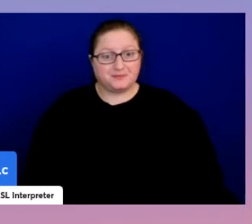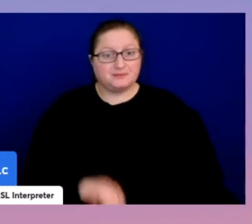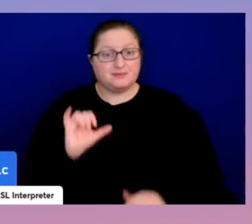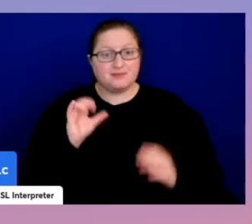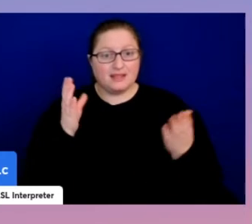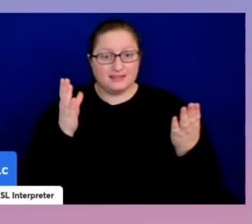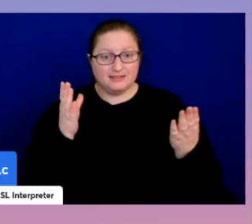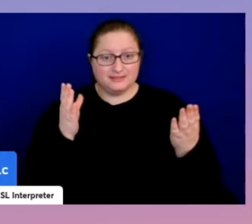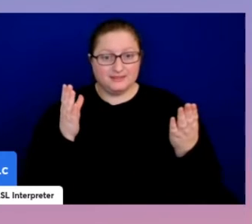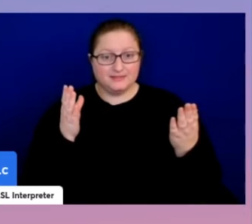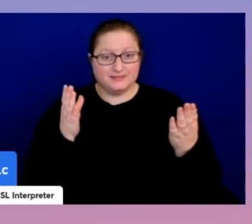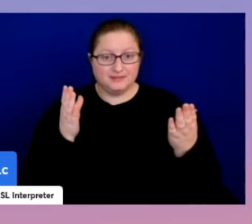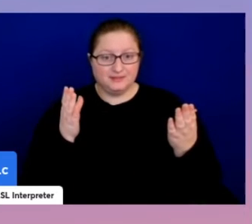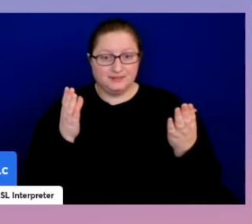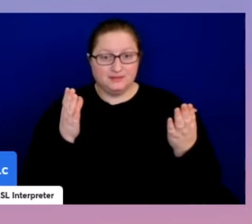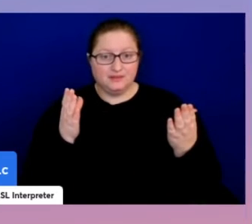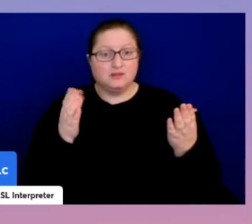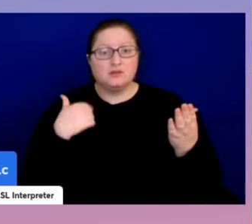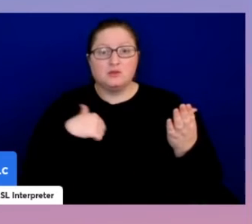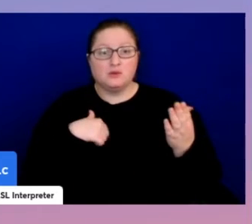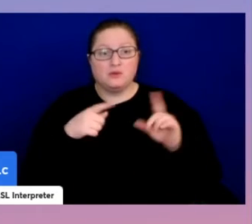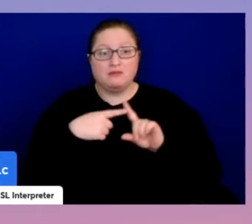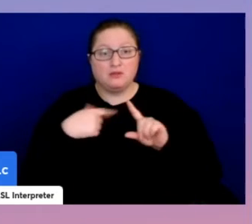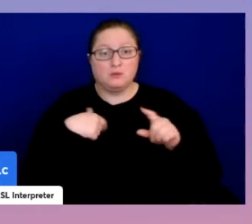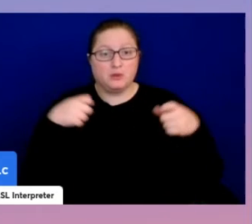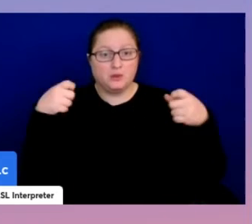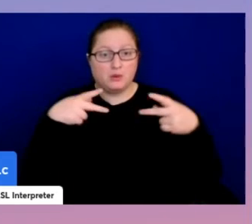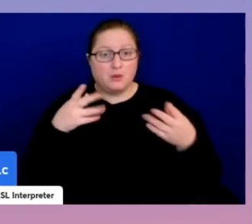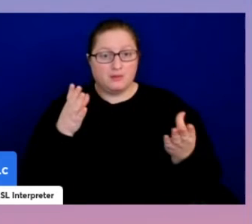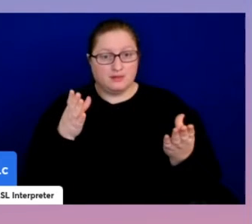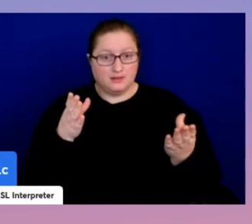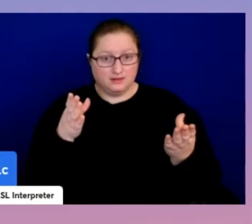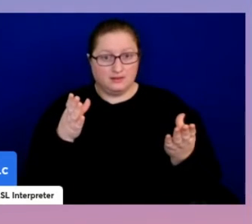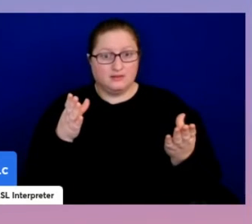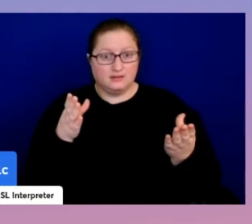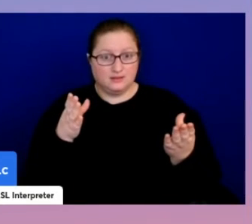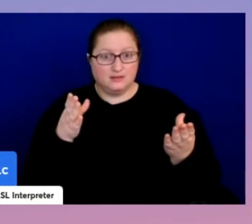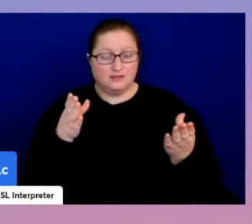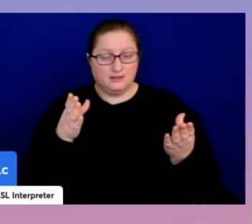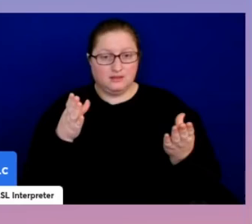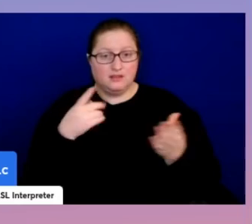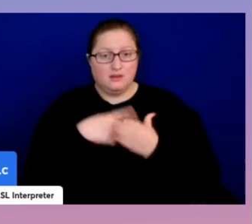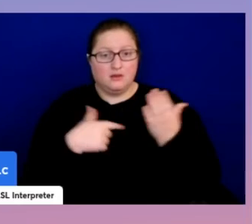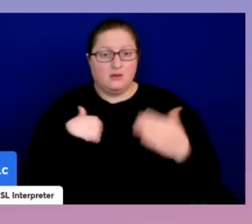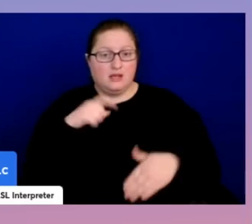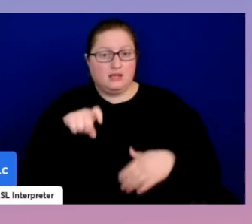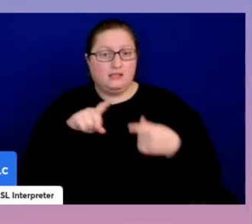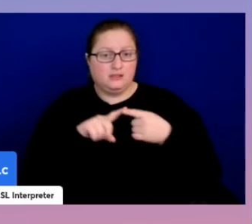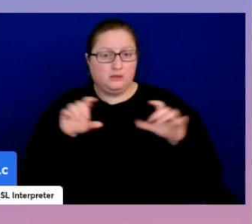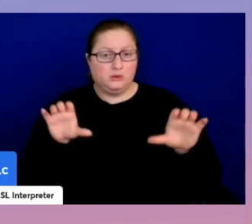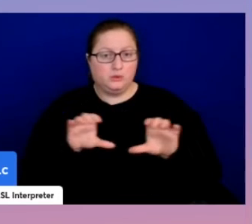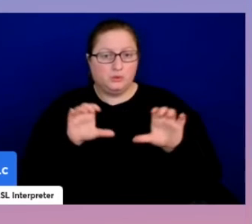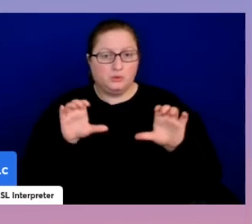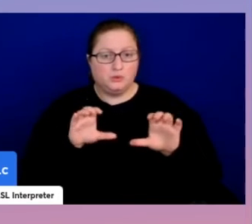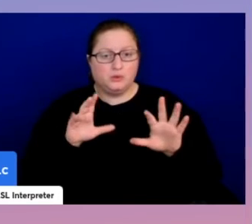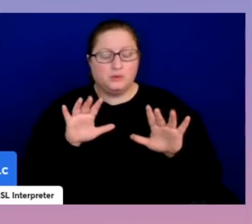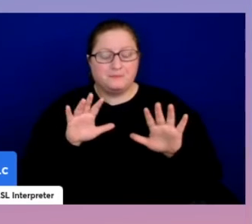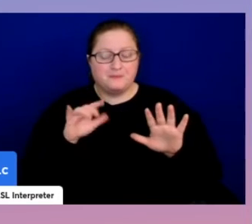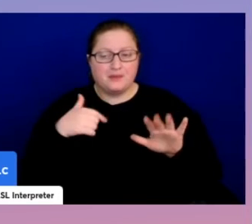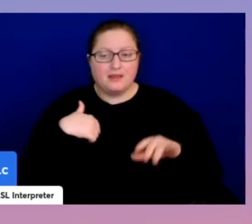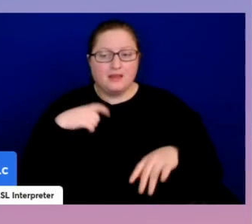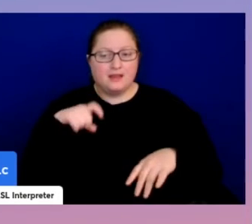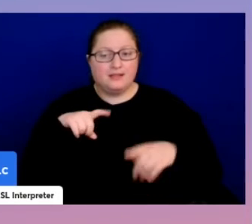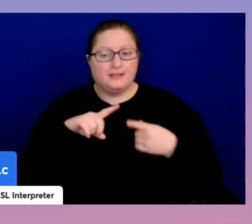the first thing we go this one. So I think what I need to do that I need